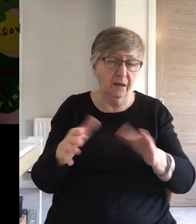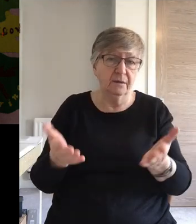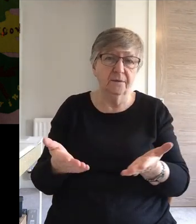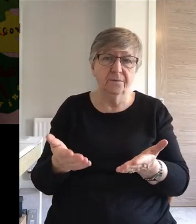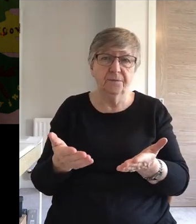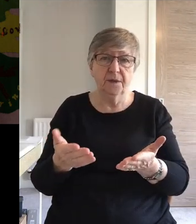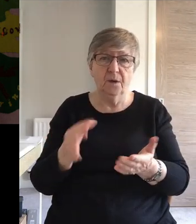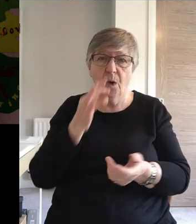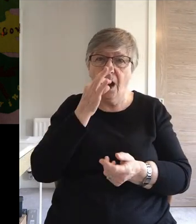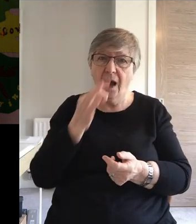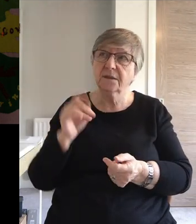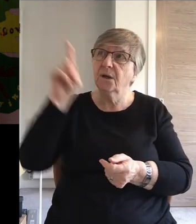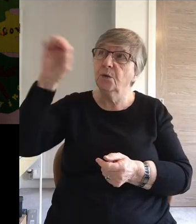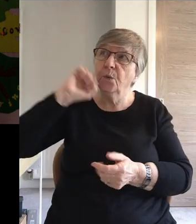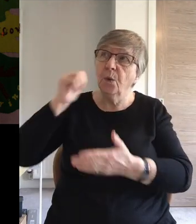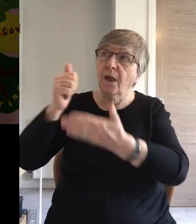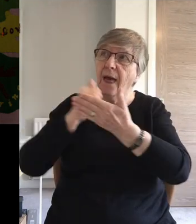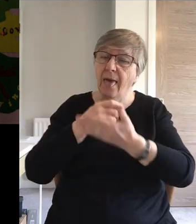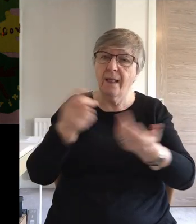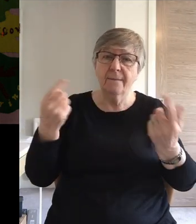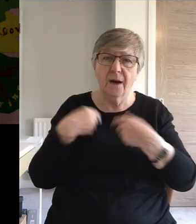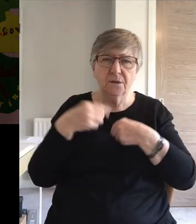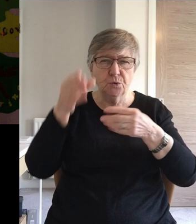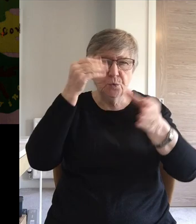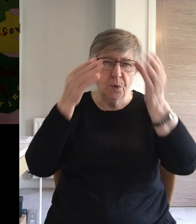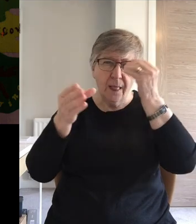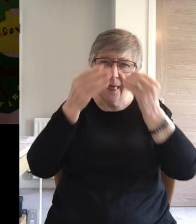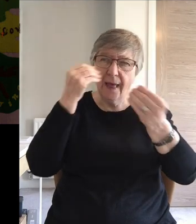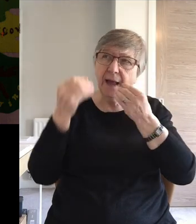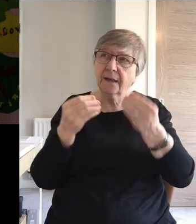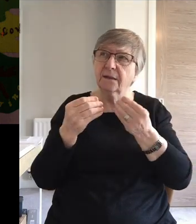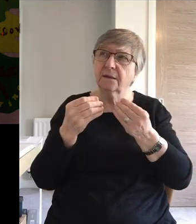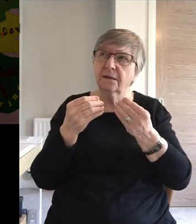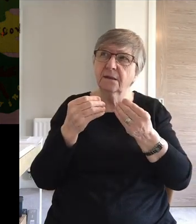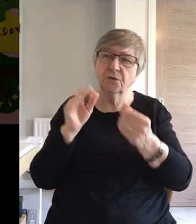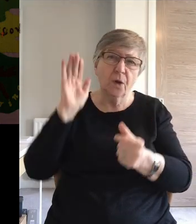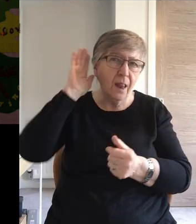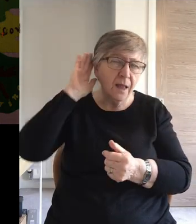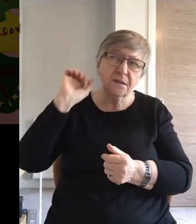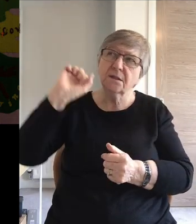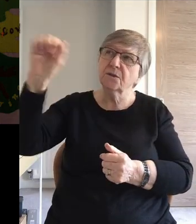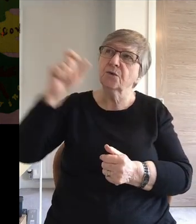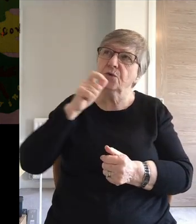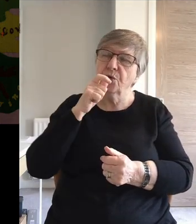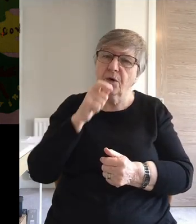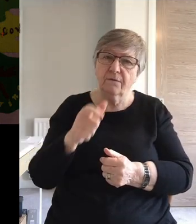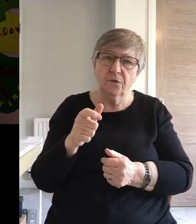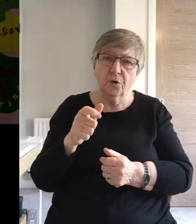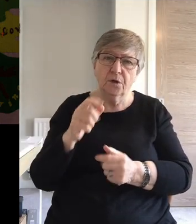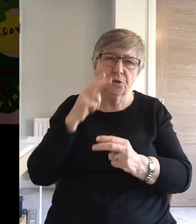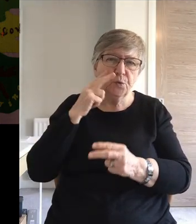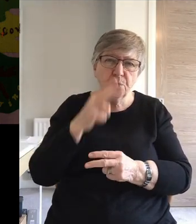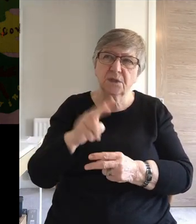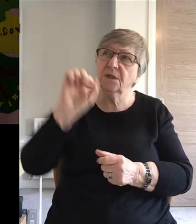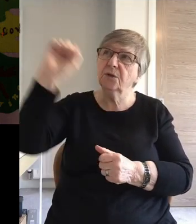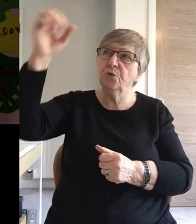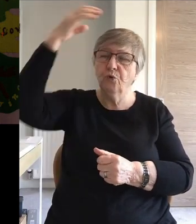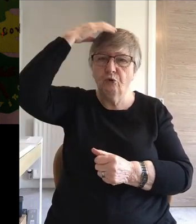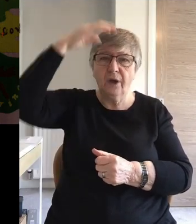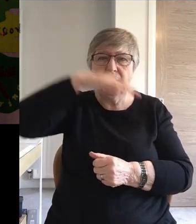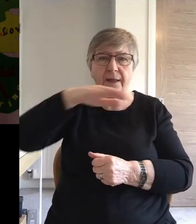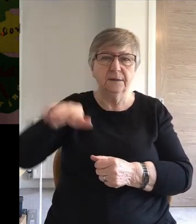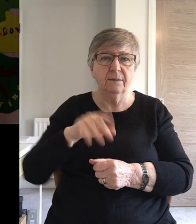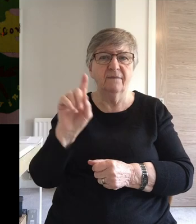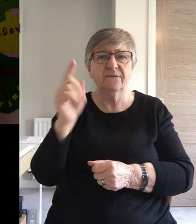there in the morning. We're asking that you'll help us to learn to dwell in your word, to listen to you, to seek first the kingdom of God